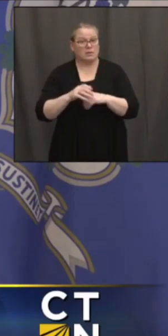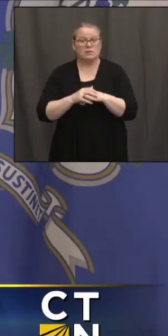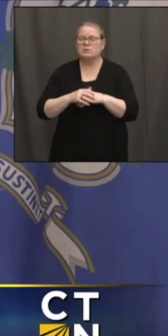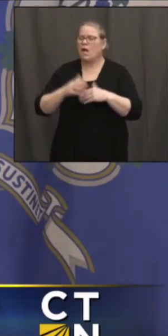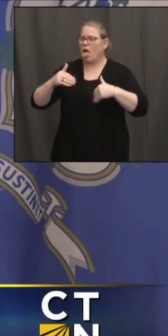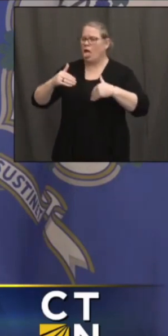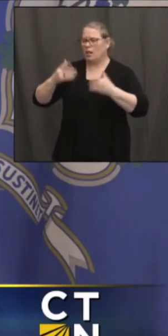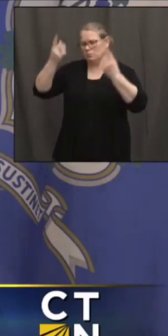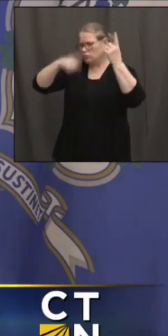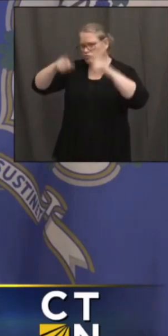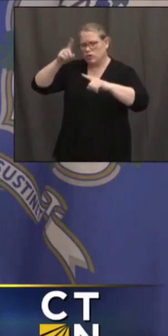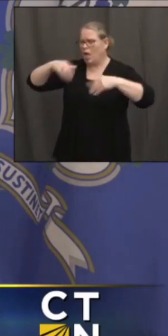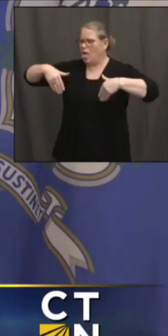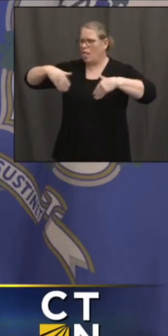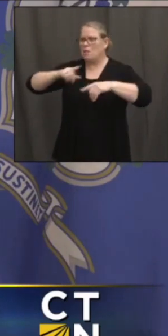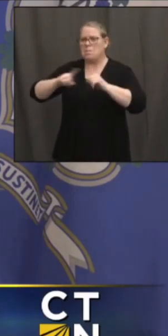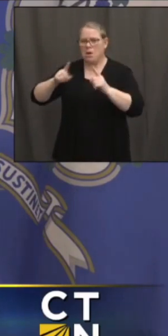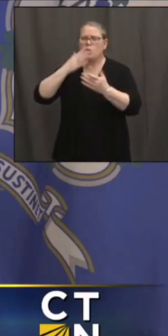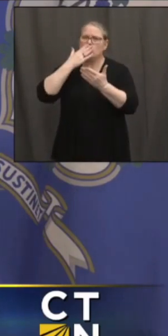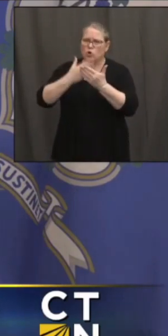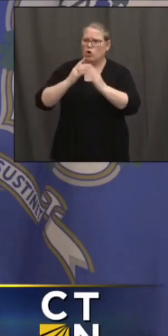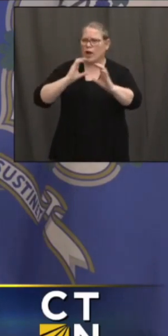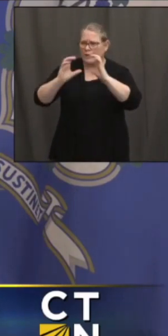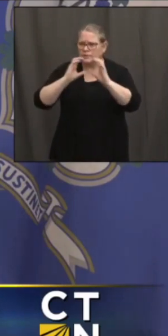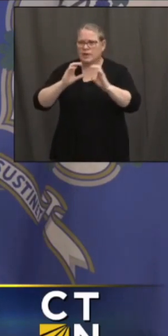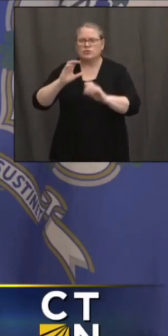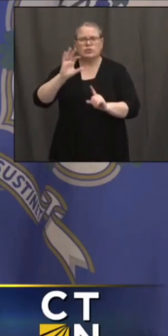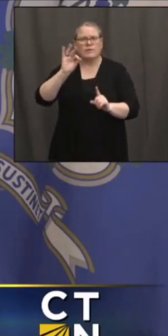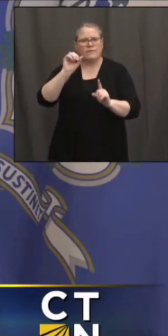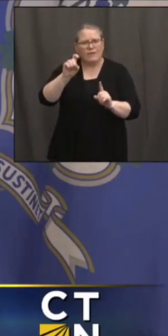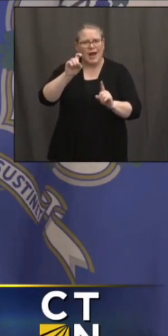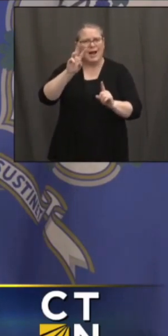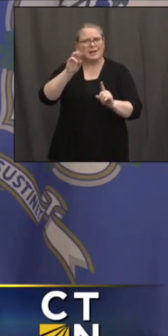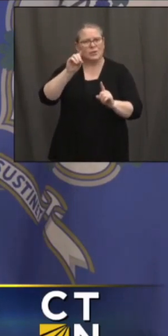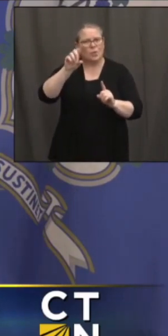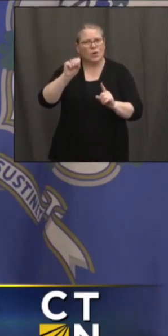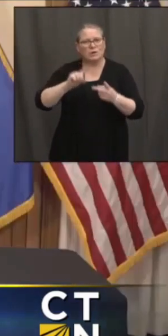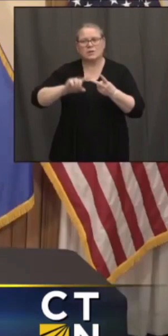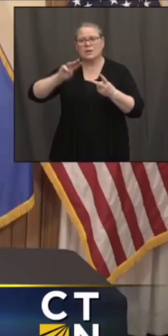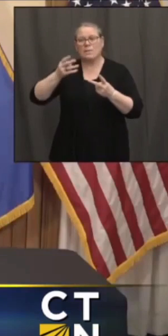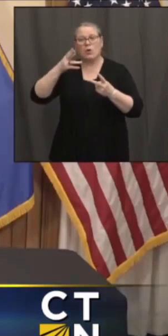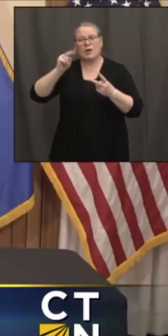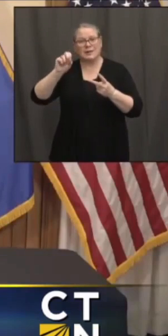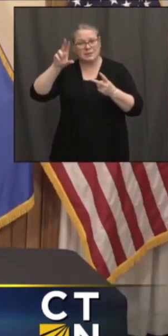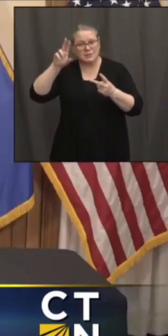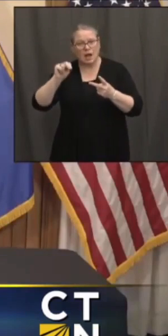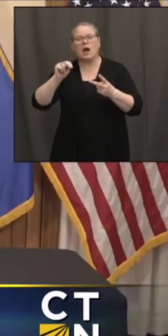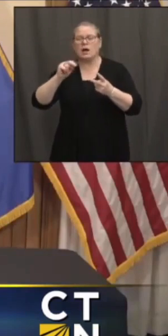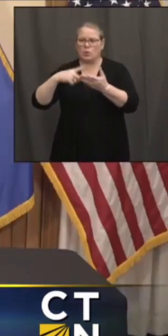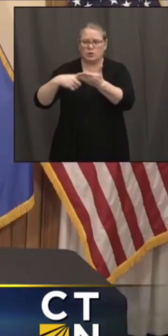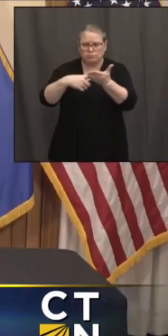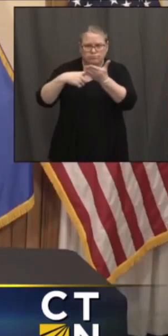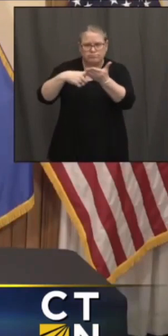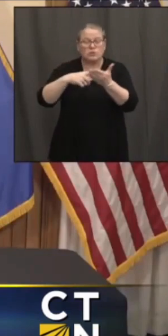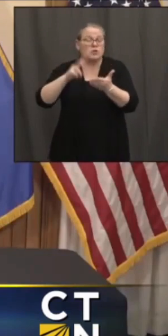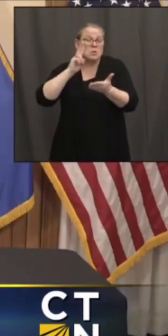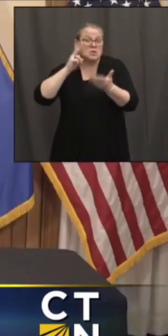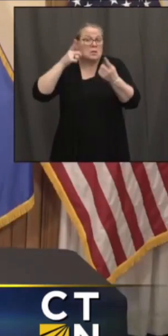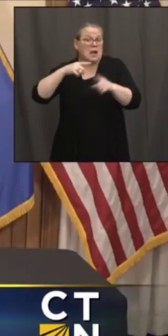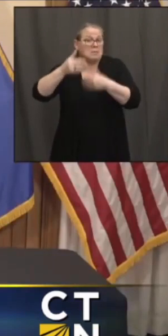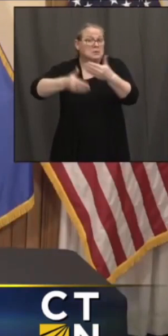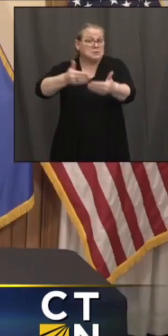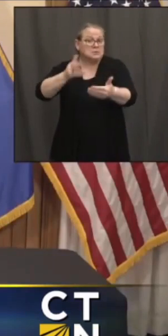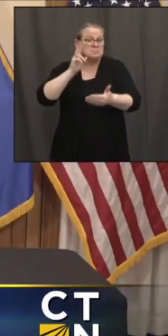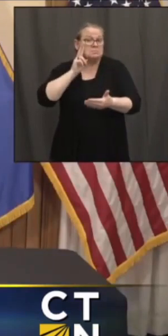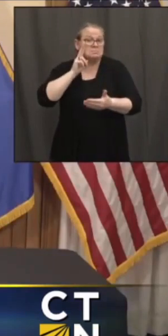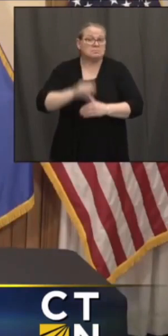both Foxwoods and Mohegan Sun, and let's see where it goes from there. So now, there is already a bill filed